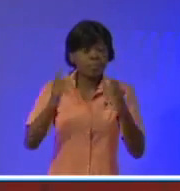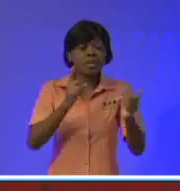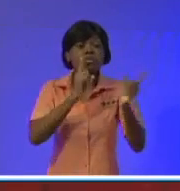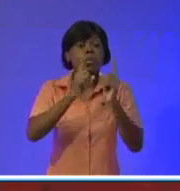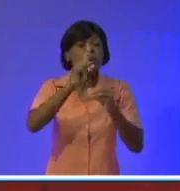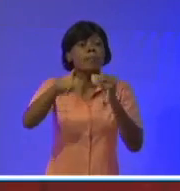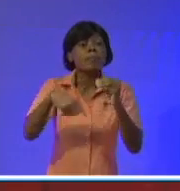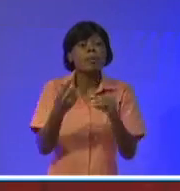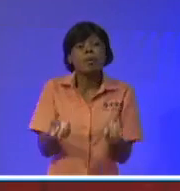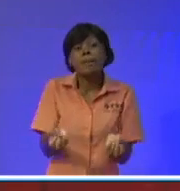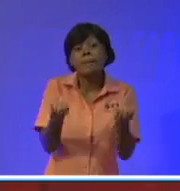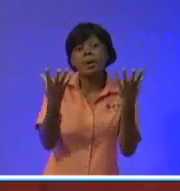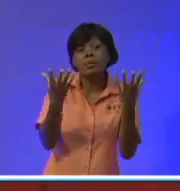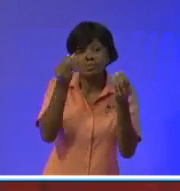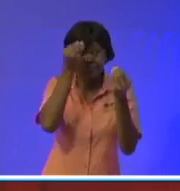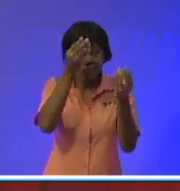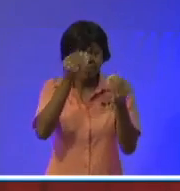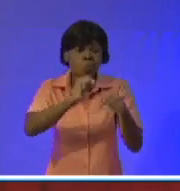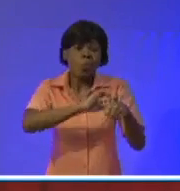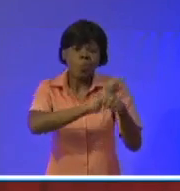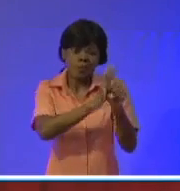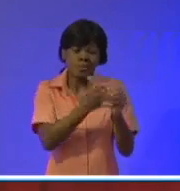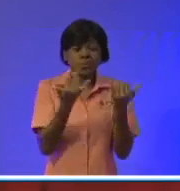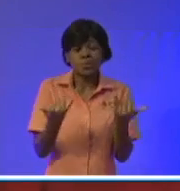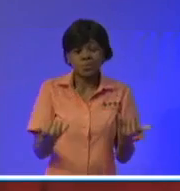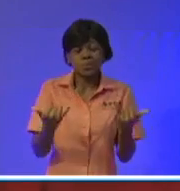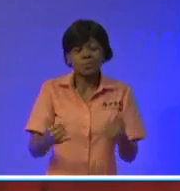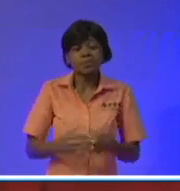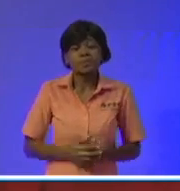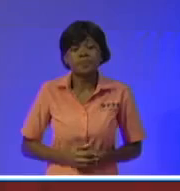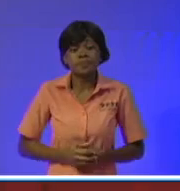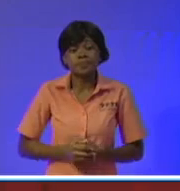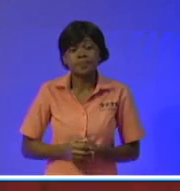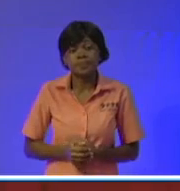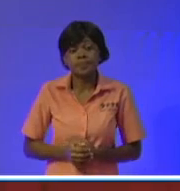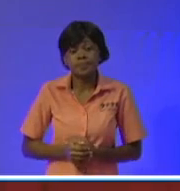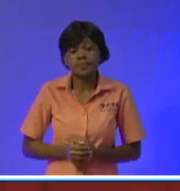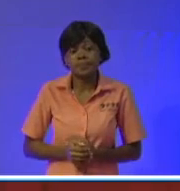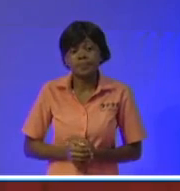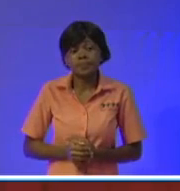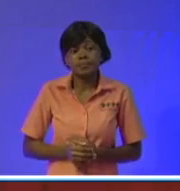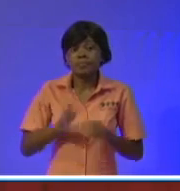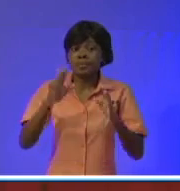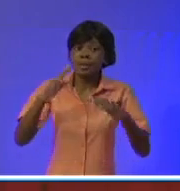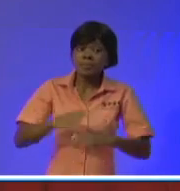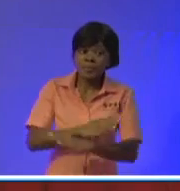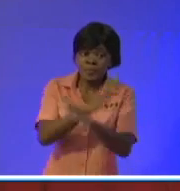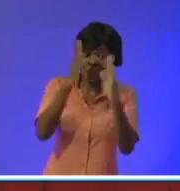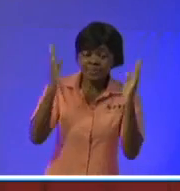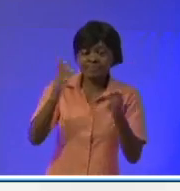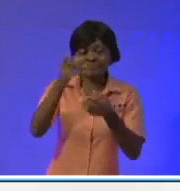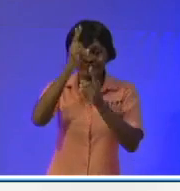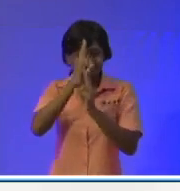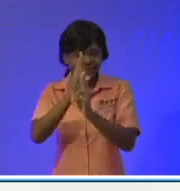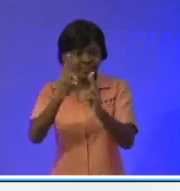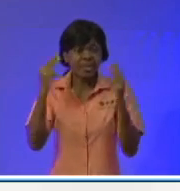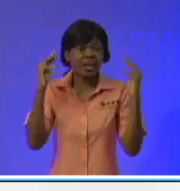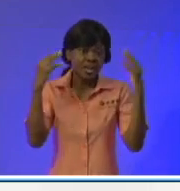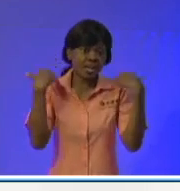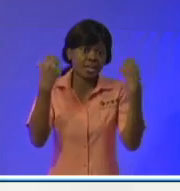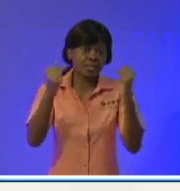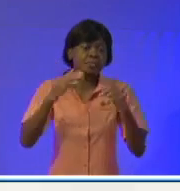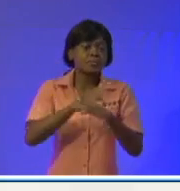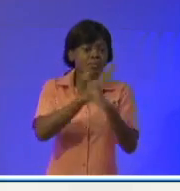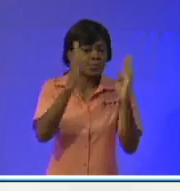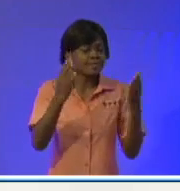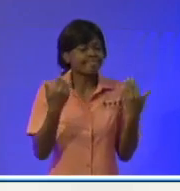update. Dr. Hines. Thank you, Mr. Alexander. Good morning to the Honorable Minister. Good morning to my colleague, Dr. Surjisingh. Good morning